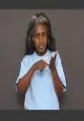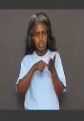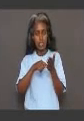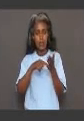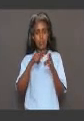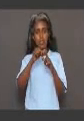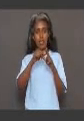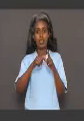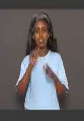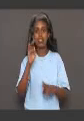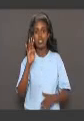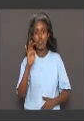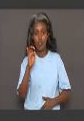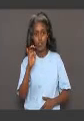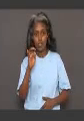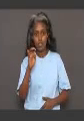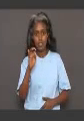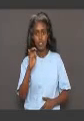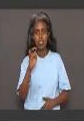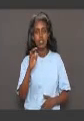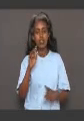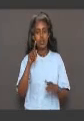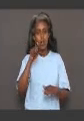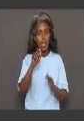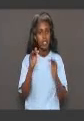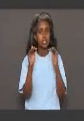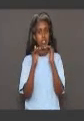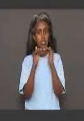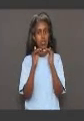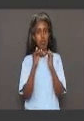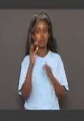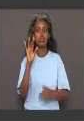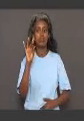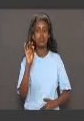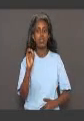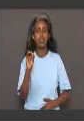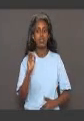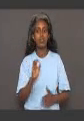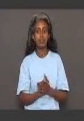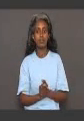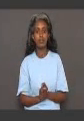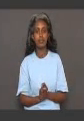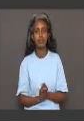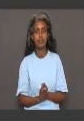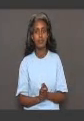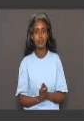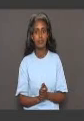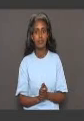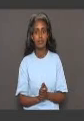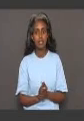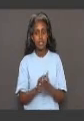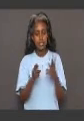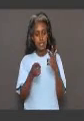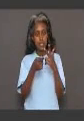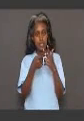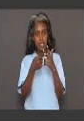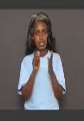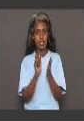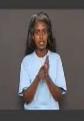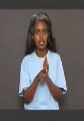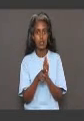40, so x equals 80. In the third